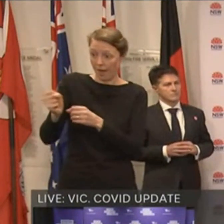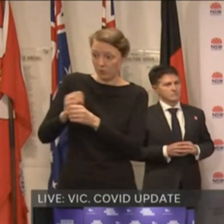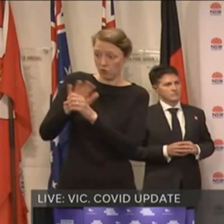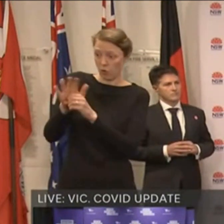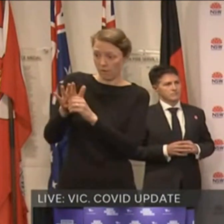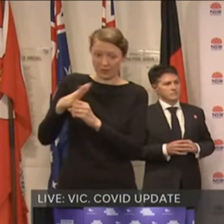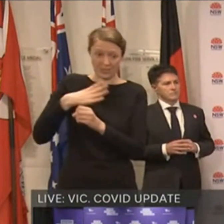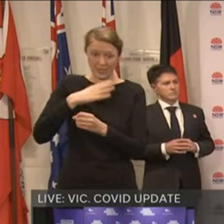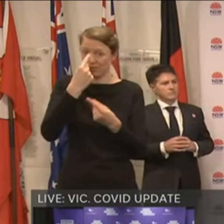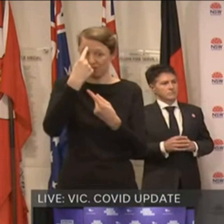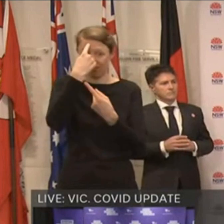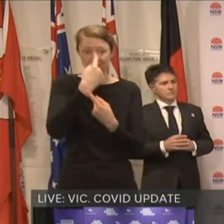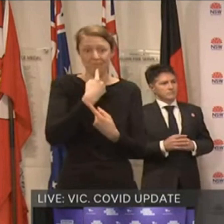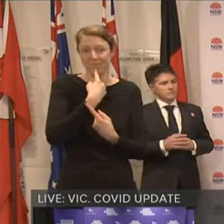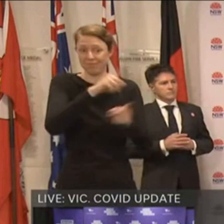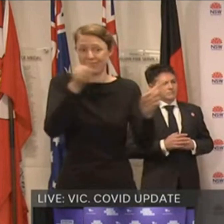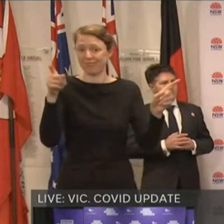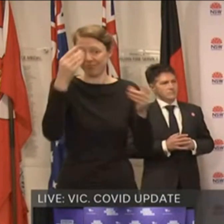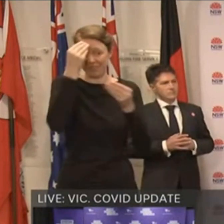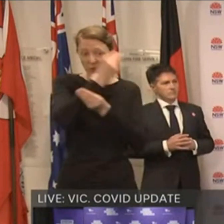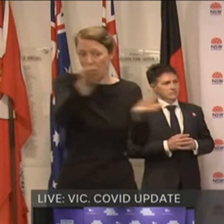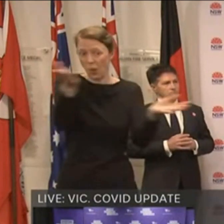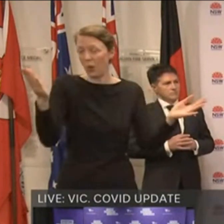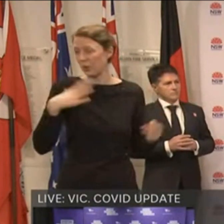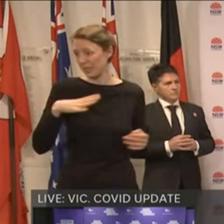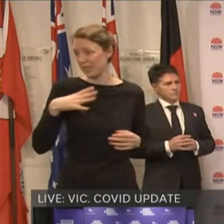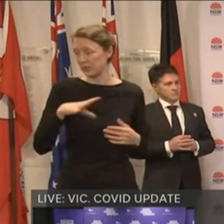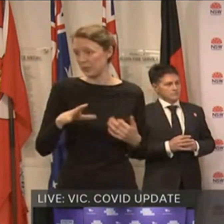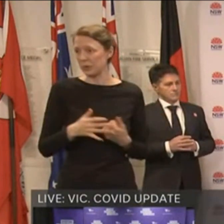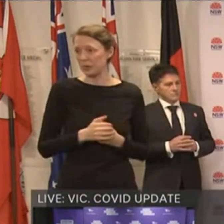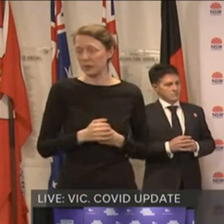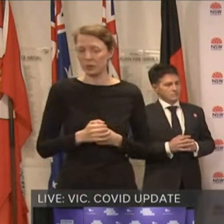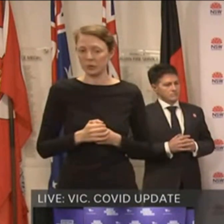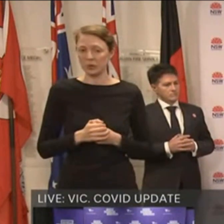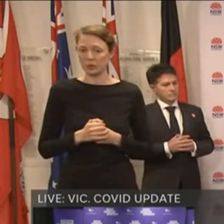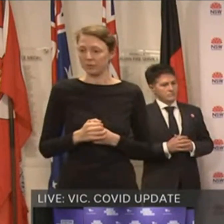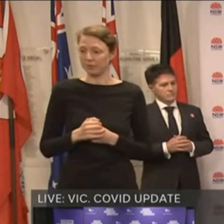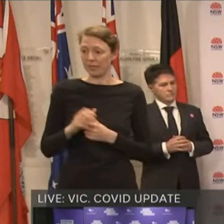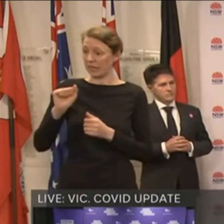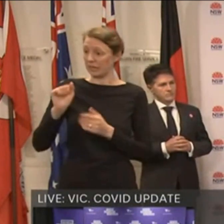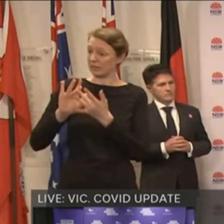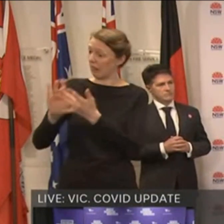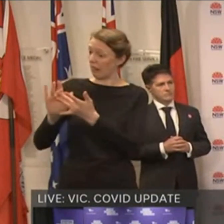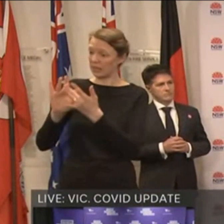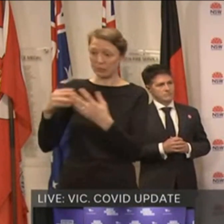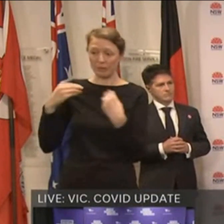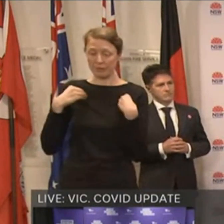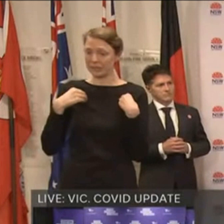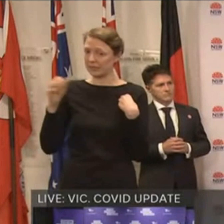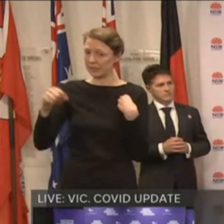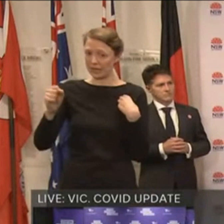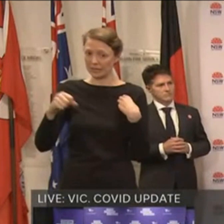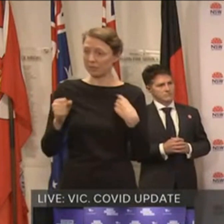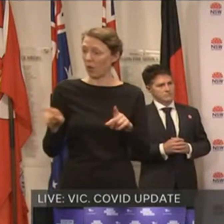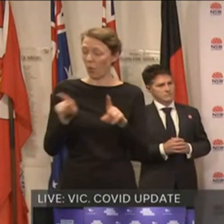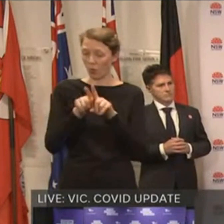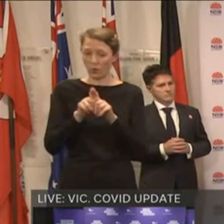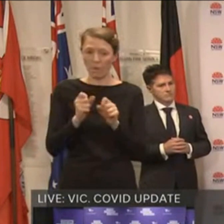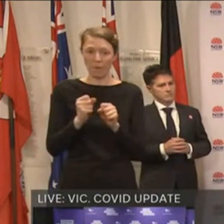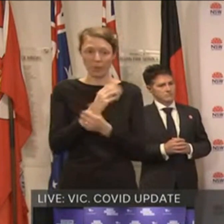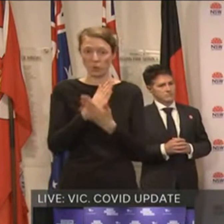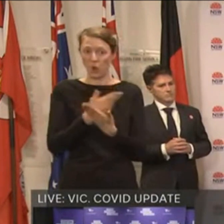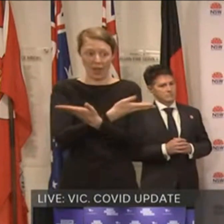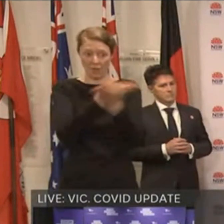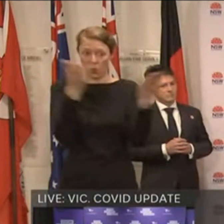so overwhelmed with the testing that's happened as a result. In particular, I know we've thanked the health staff, but imagine those